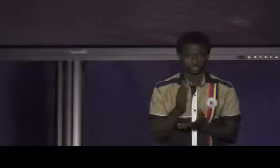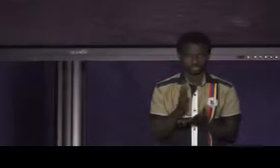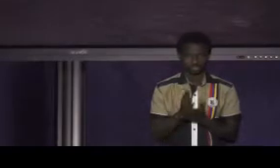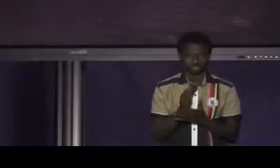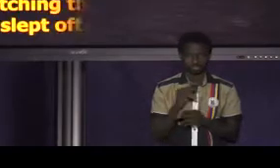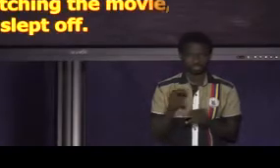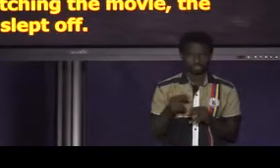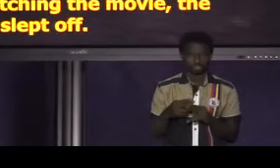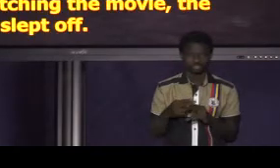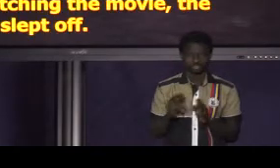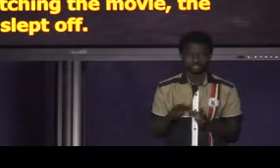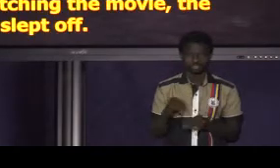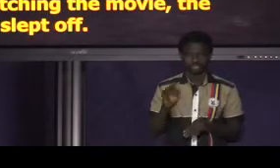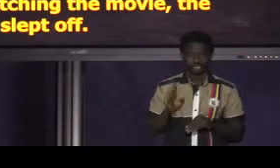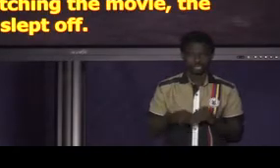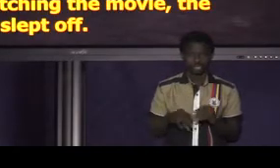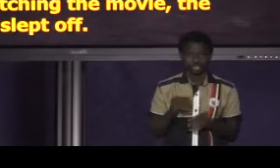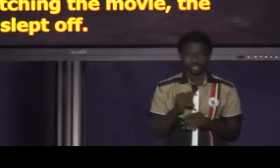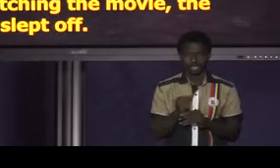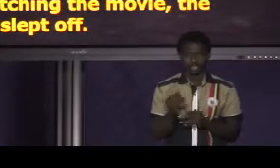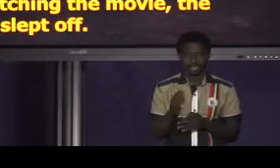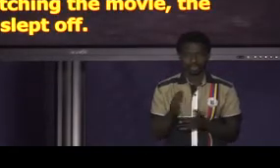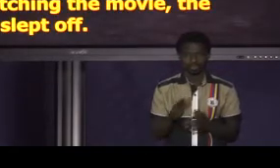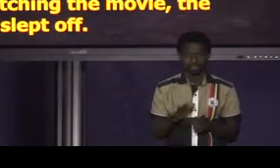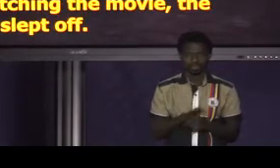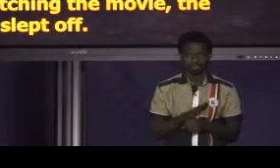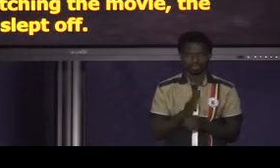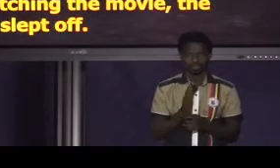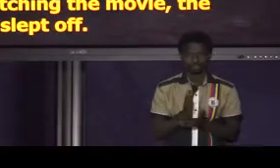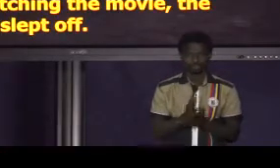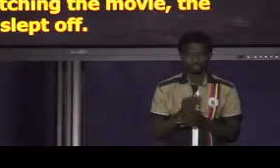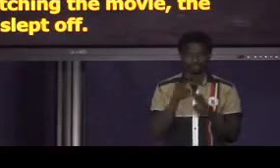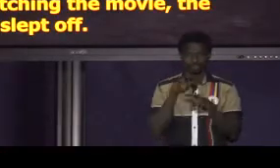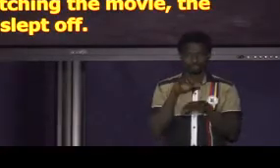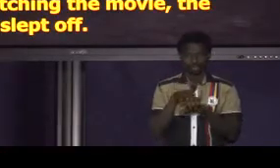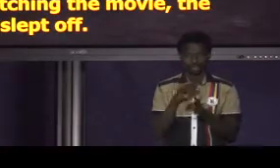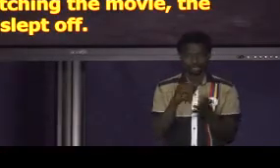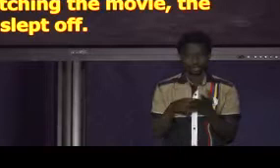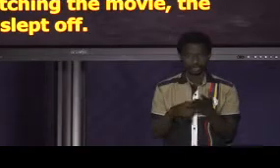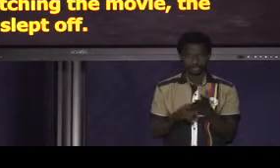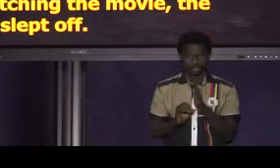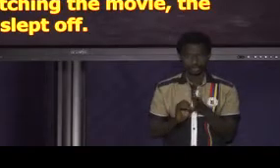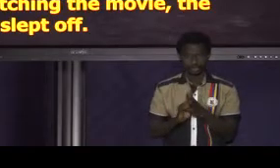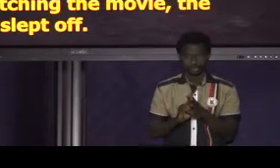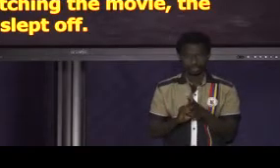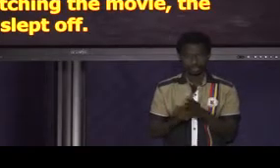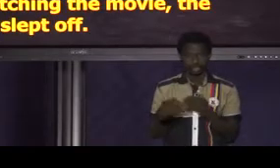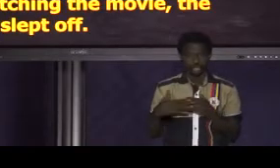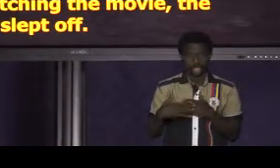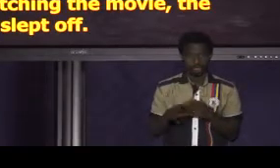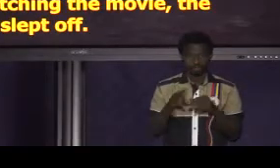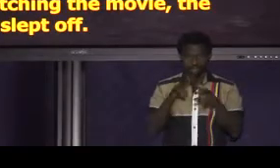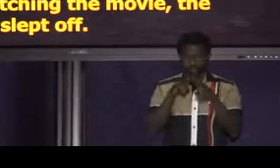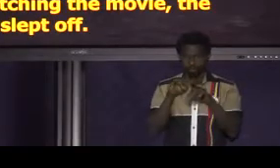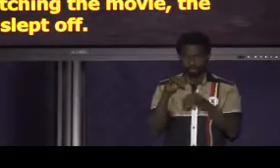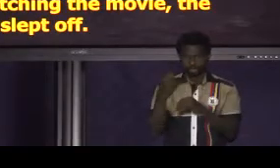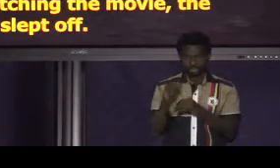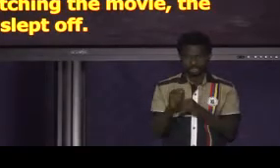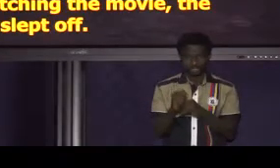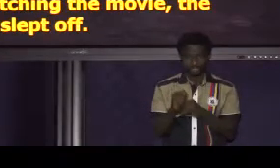than the pause made by a full stop. Look at this example. After watching the movie,